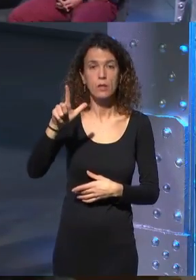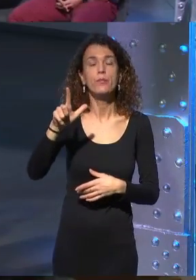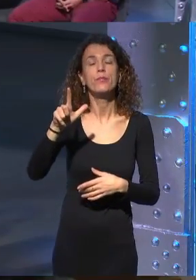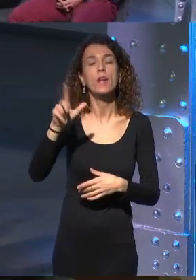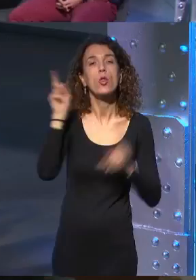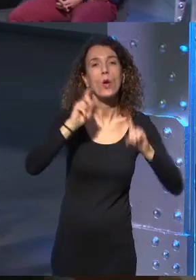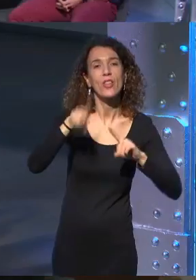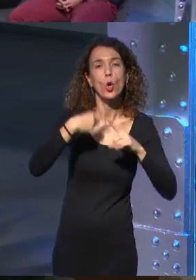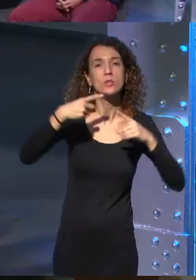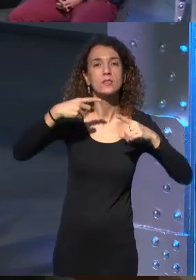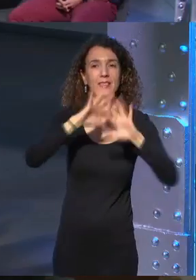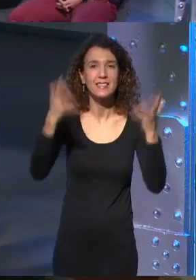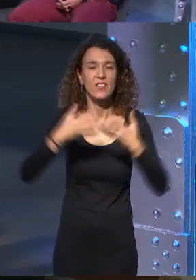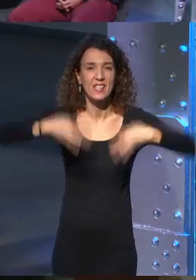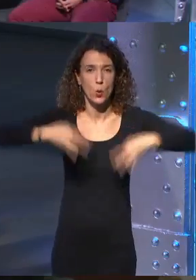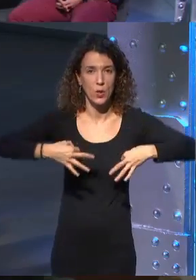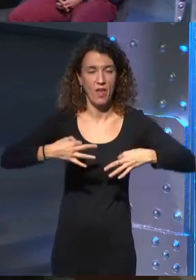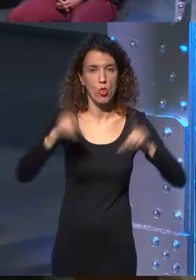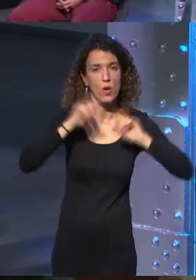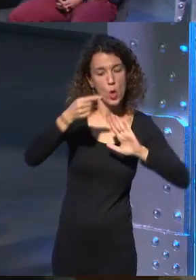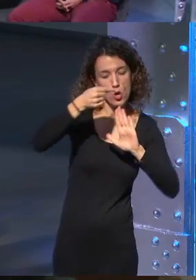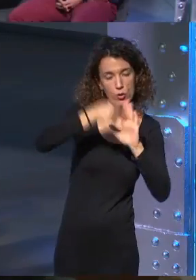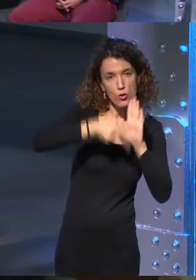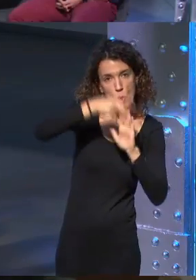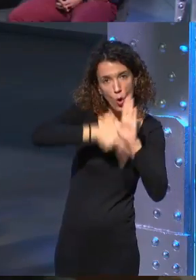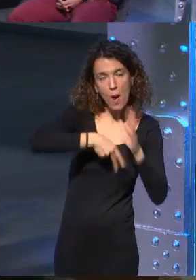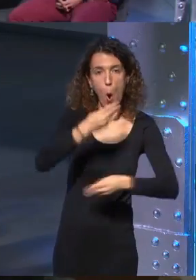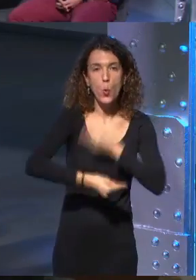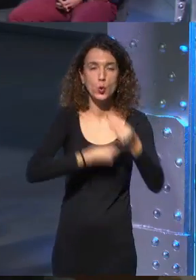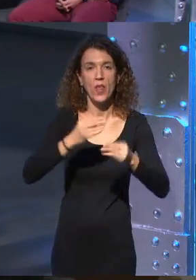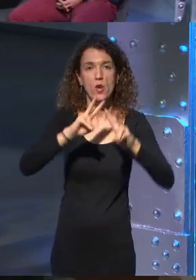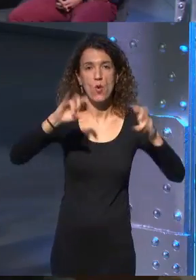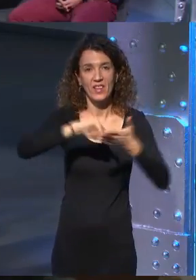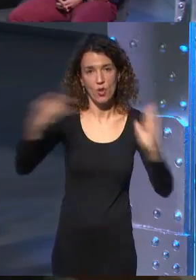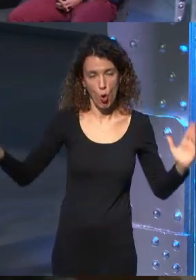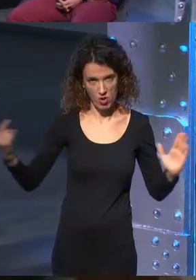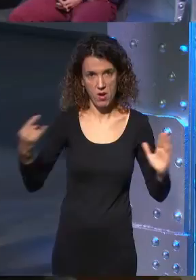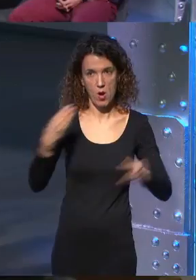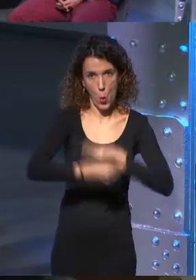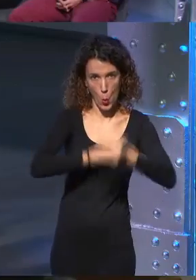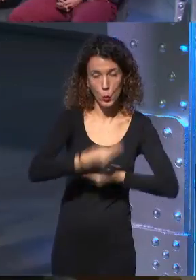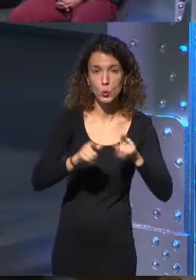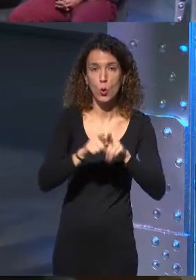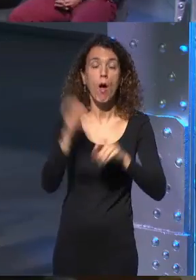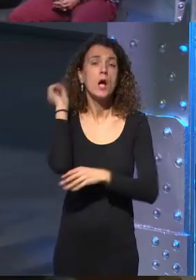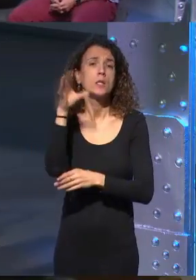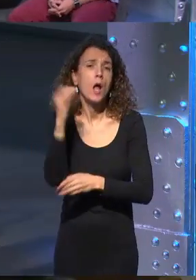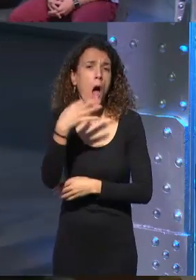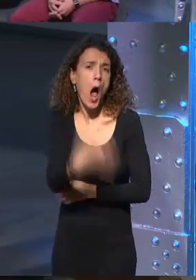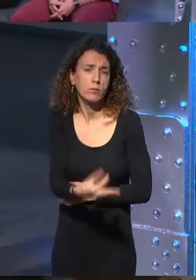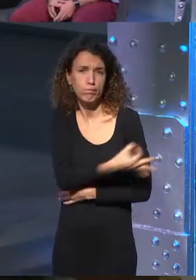interesting. For safety is the education in cybersecurity, and little